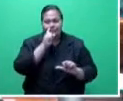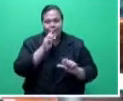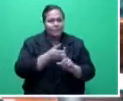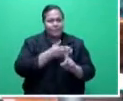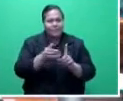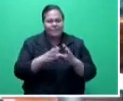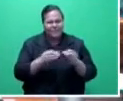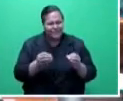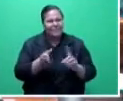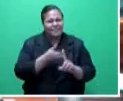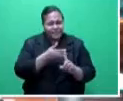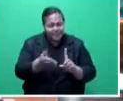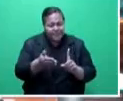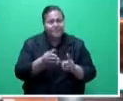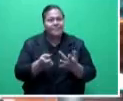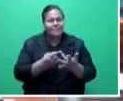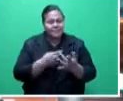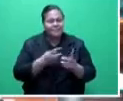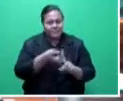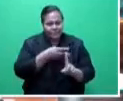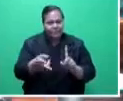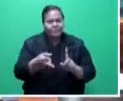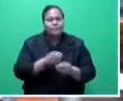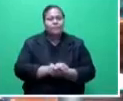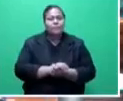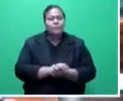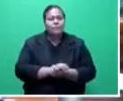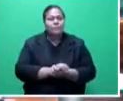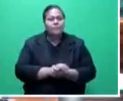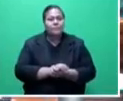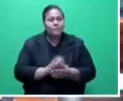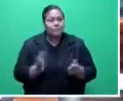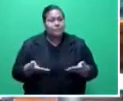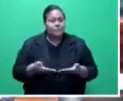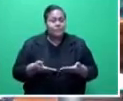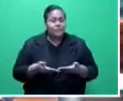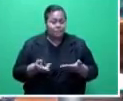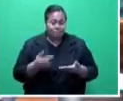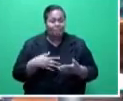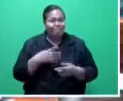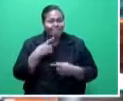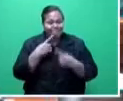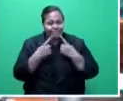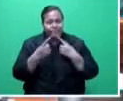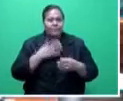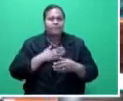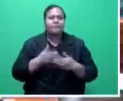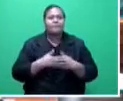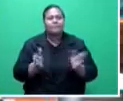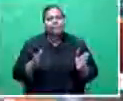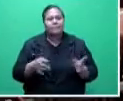harassment, about protecting people from violence. So with those introductory remarks, Mr. Speaker, sir, I'd like to open the floor for debate.